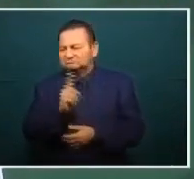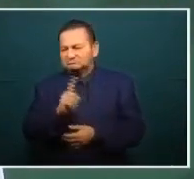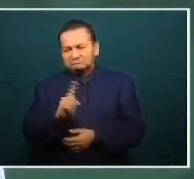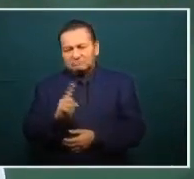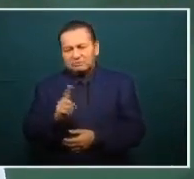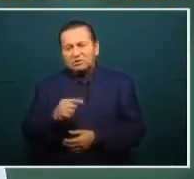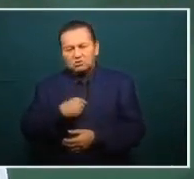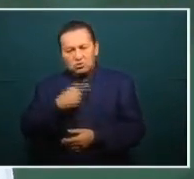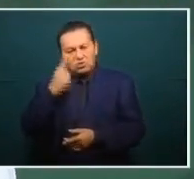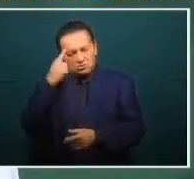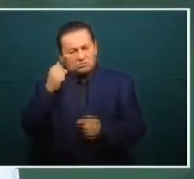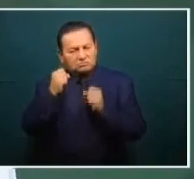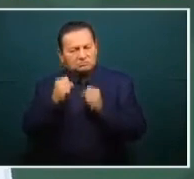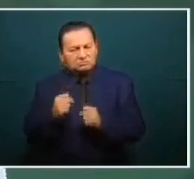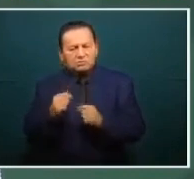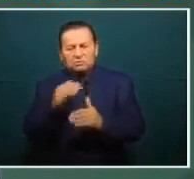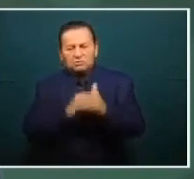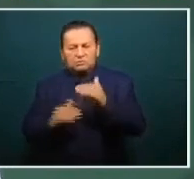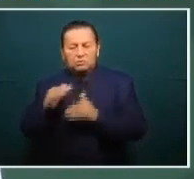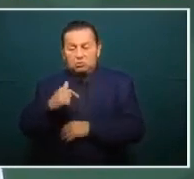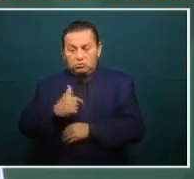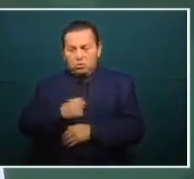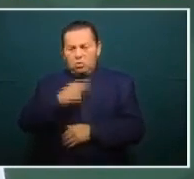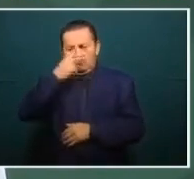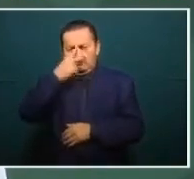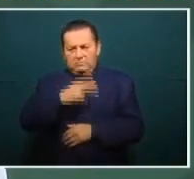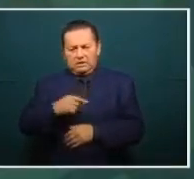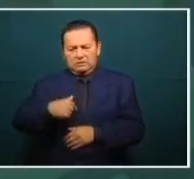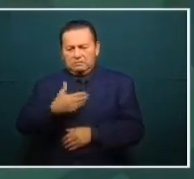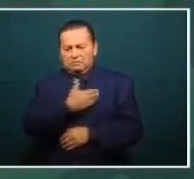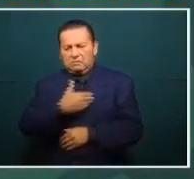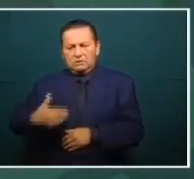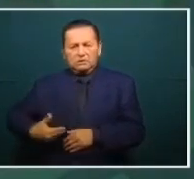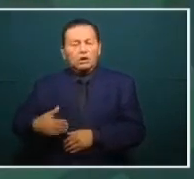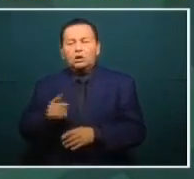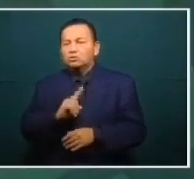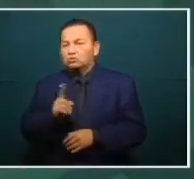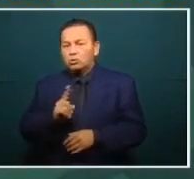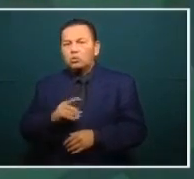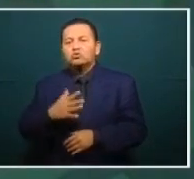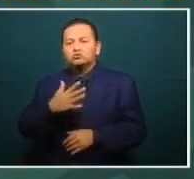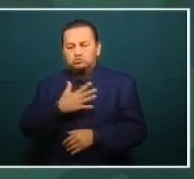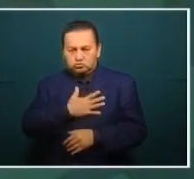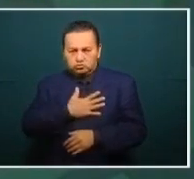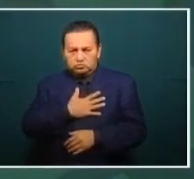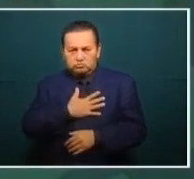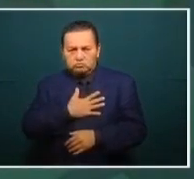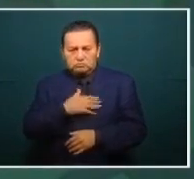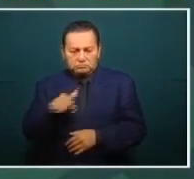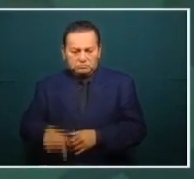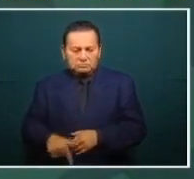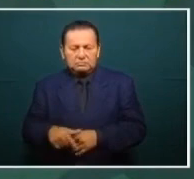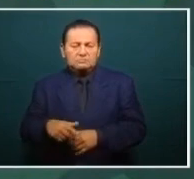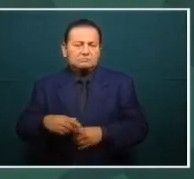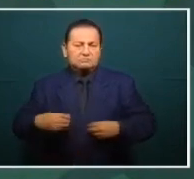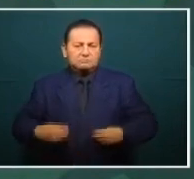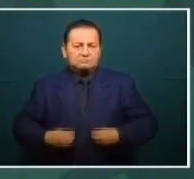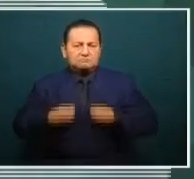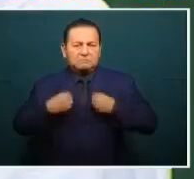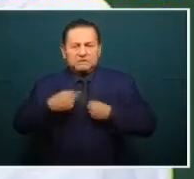with Mexico, will not be have a good situation. And I can guarantee